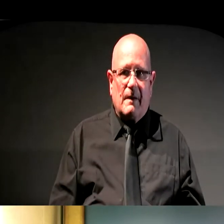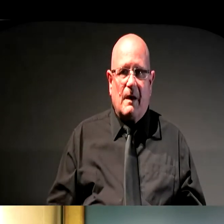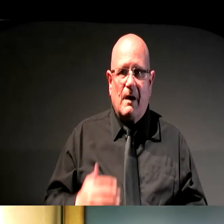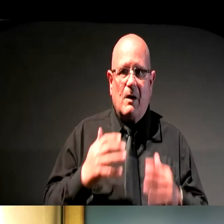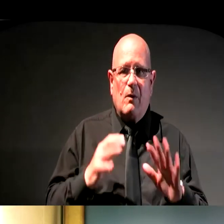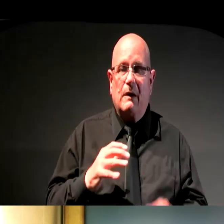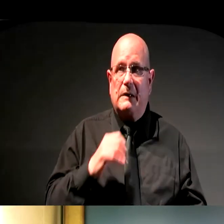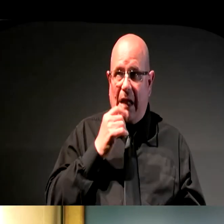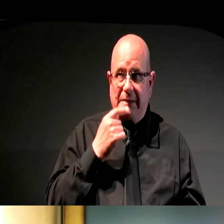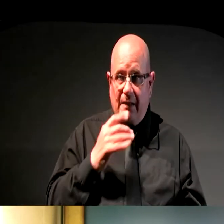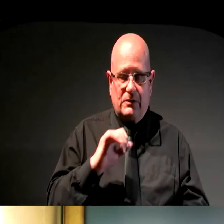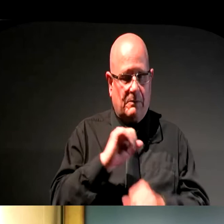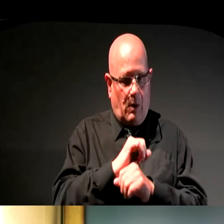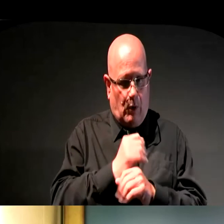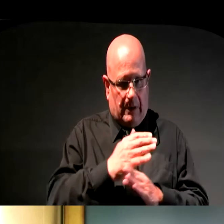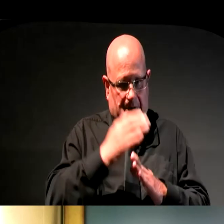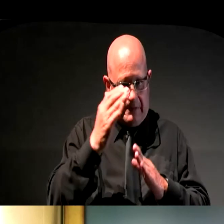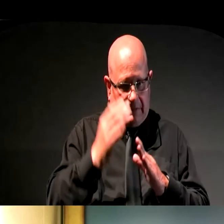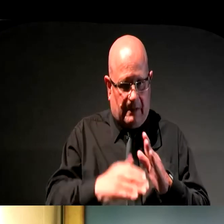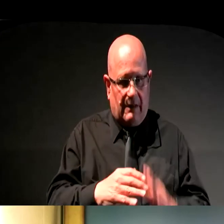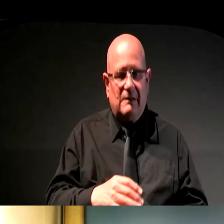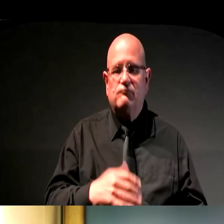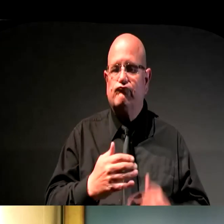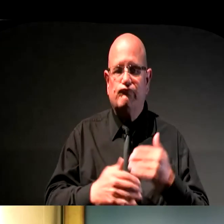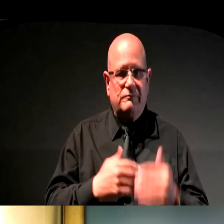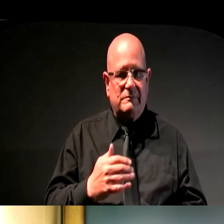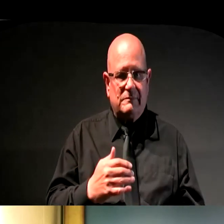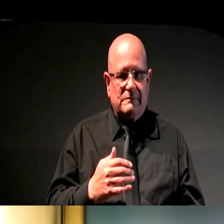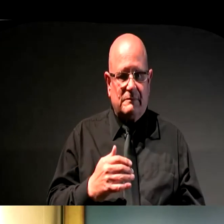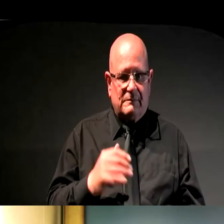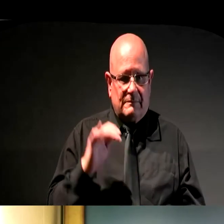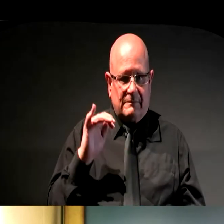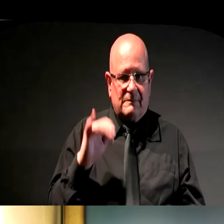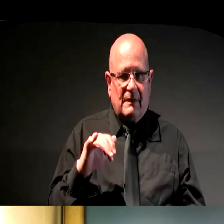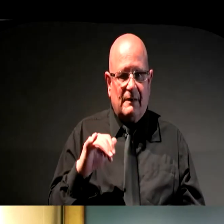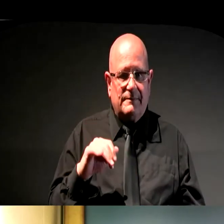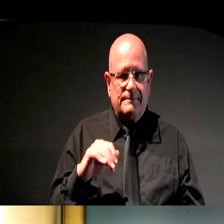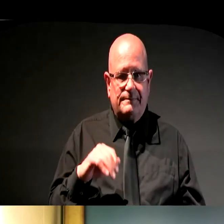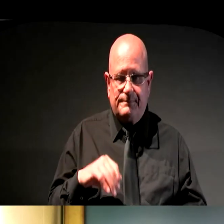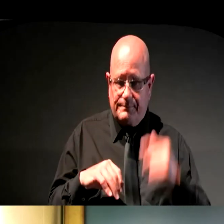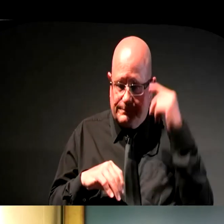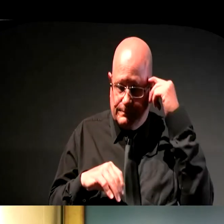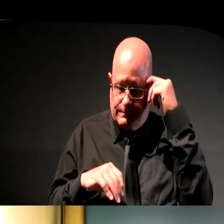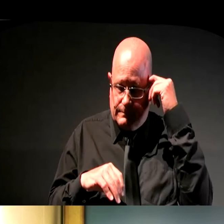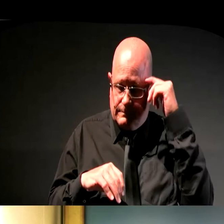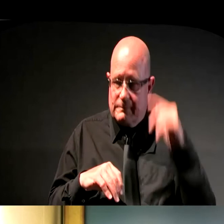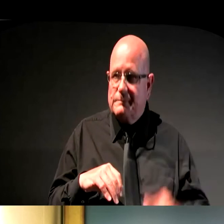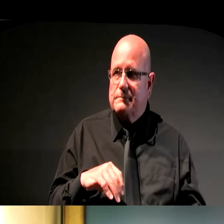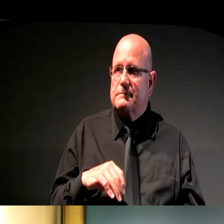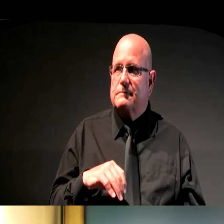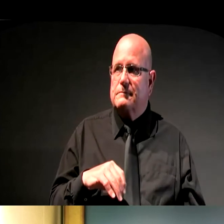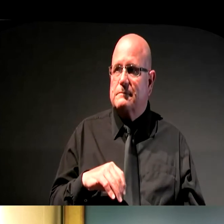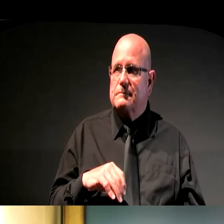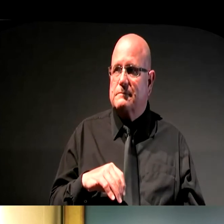I'm getting my work done and I can communicate, about my work, that people are happy there. If I want to be loud and outgoing and chat all the time when